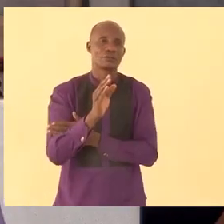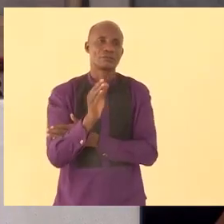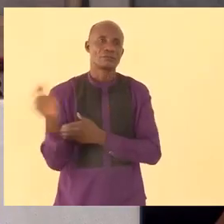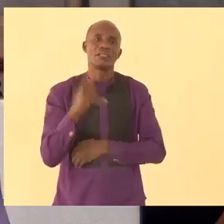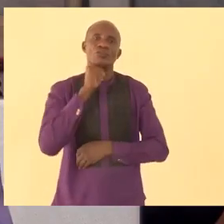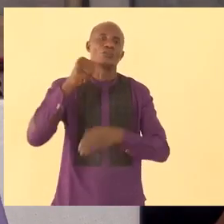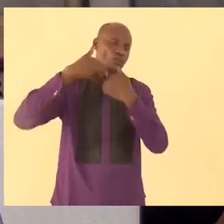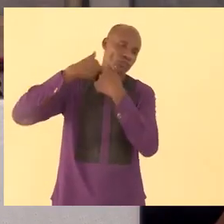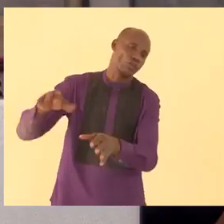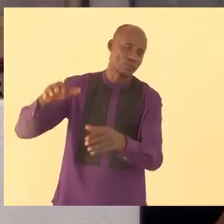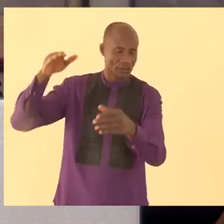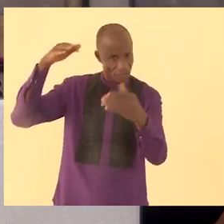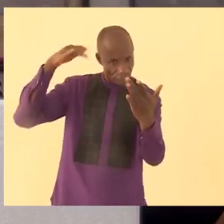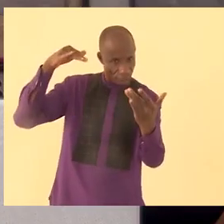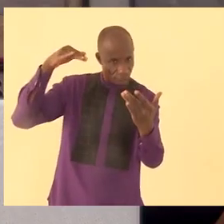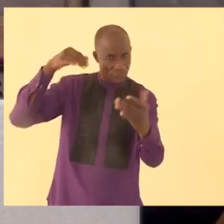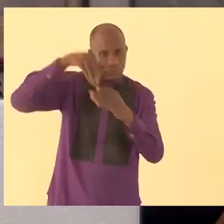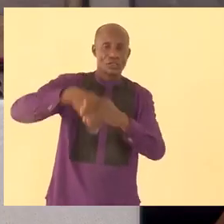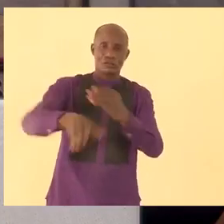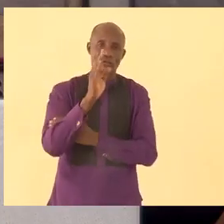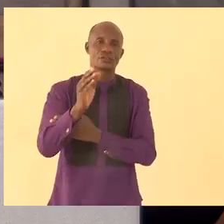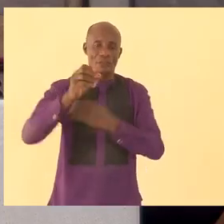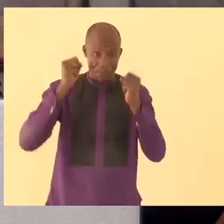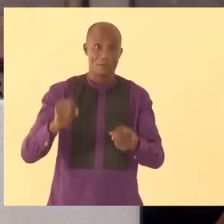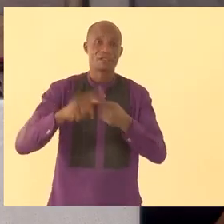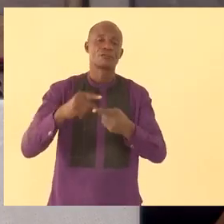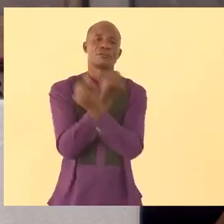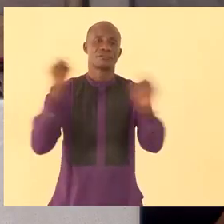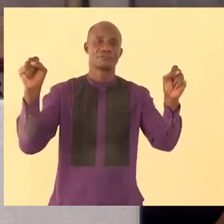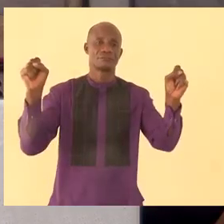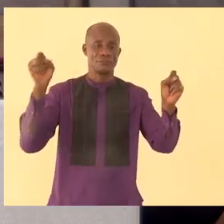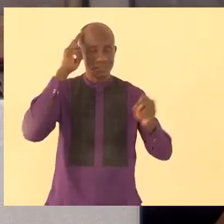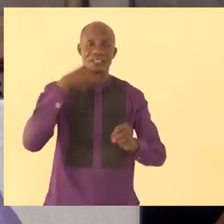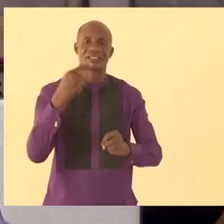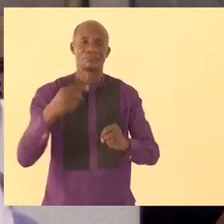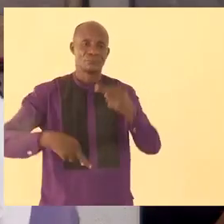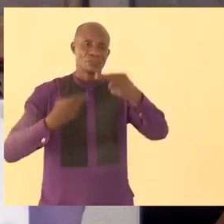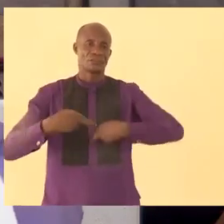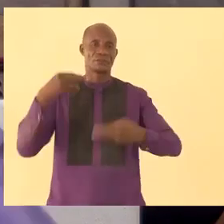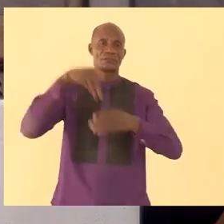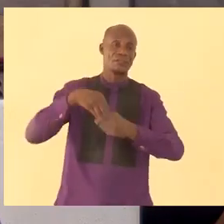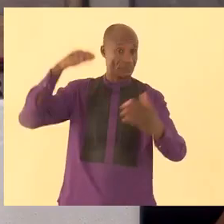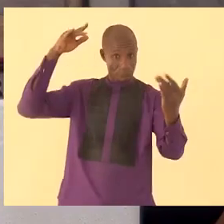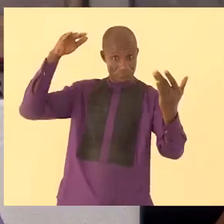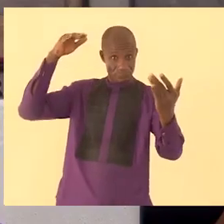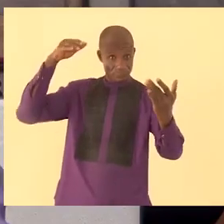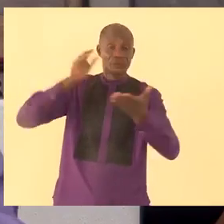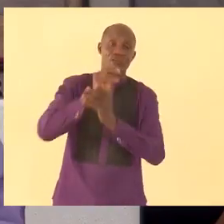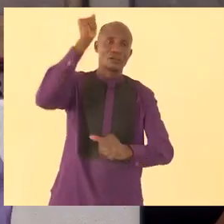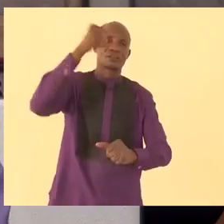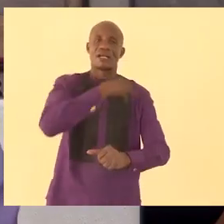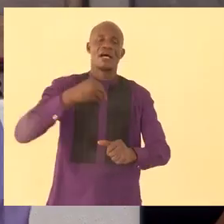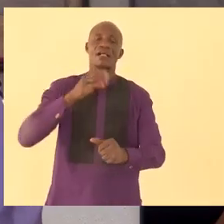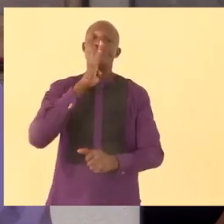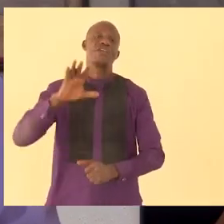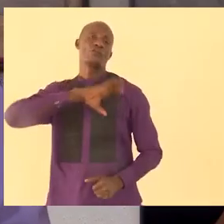hope in God's power to save. He says, rejoice in hope, trust